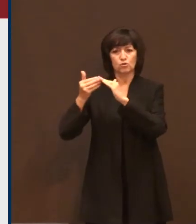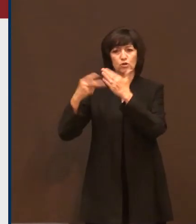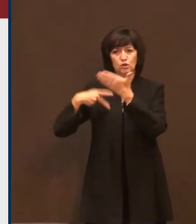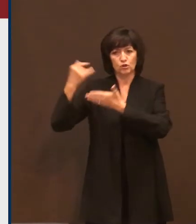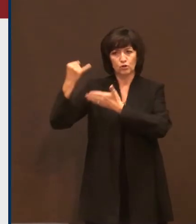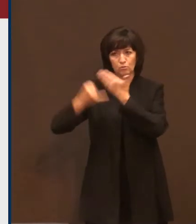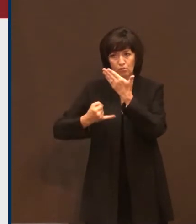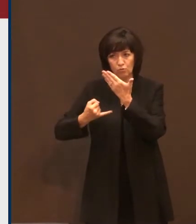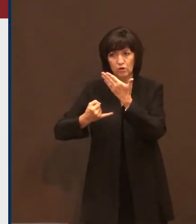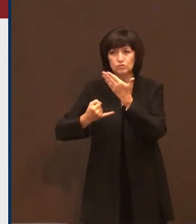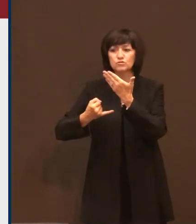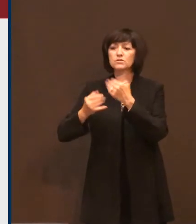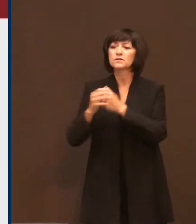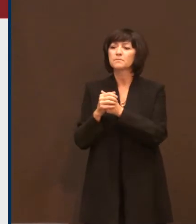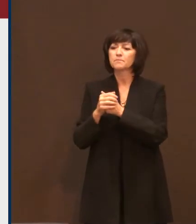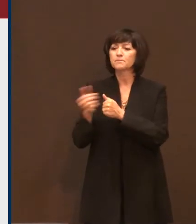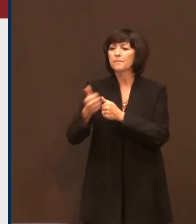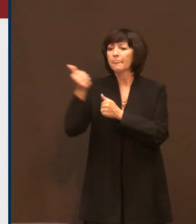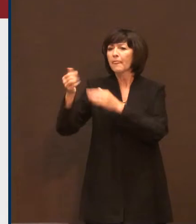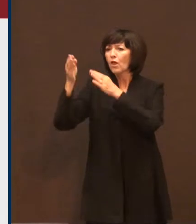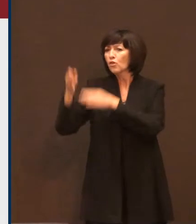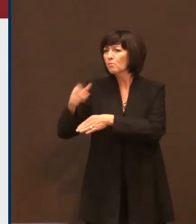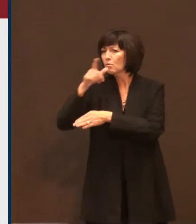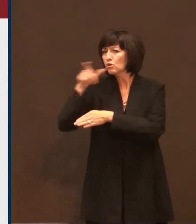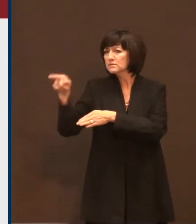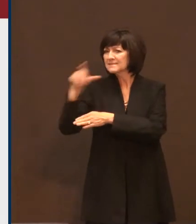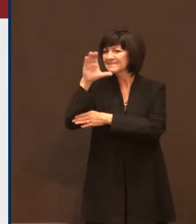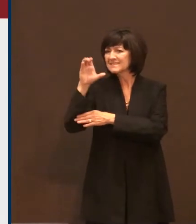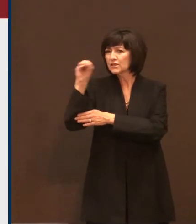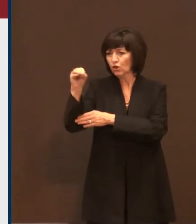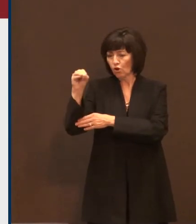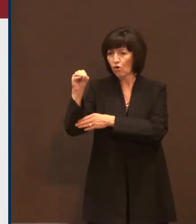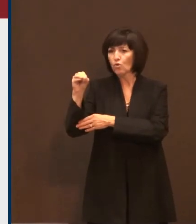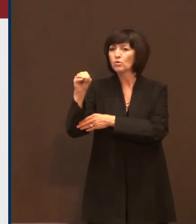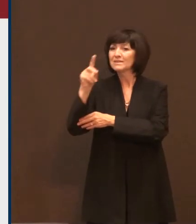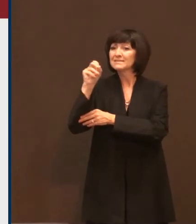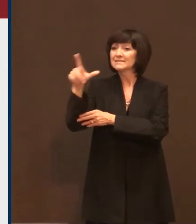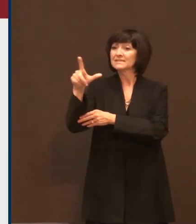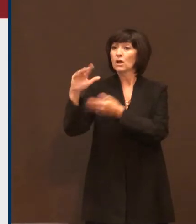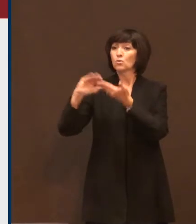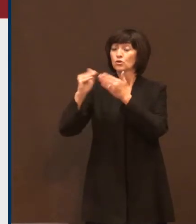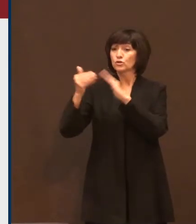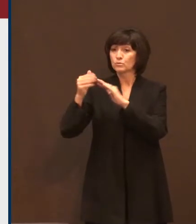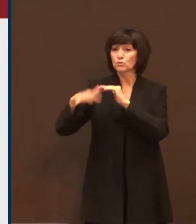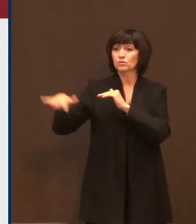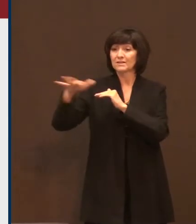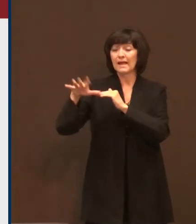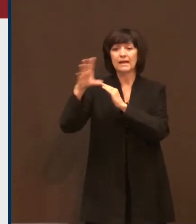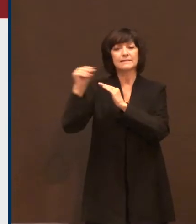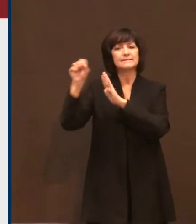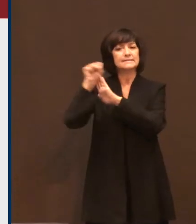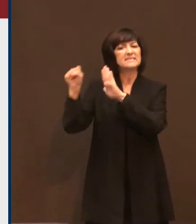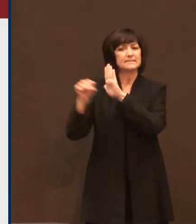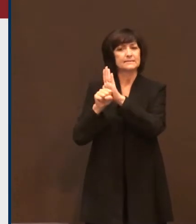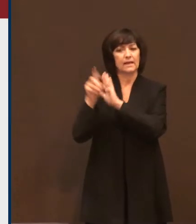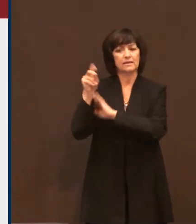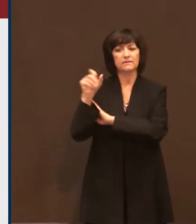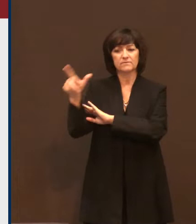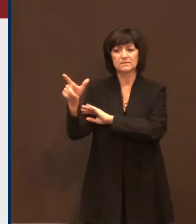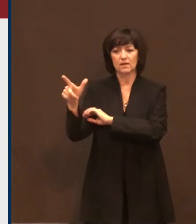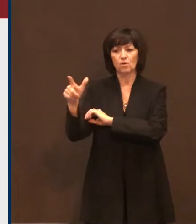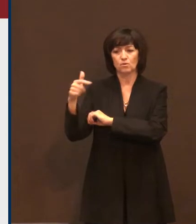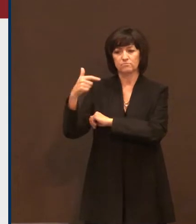Stuart Comstock-Gay, who is the CEO of the Delaware Community Foundation, and for the state of Delaware, I am our